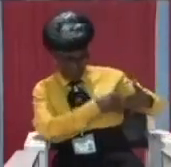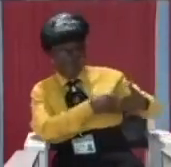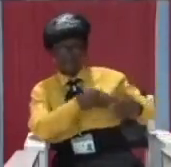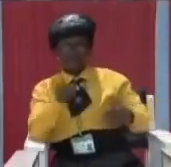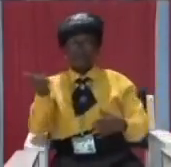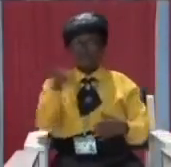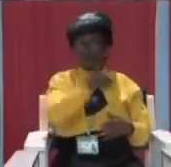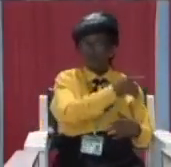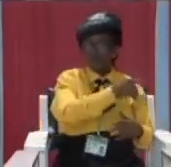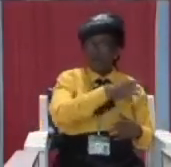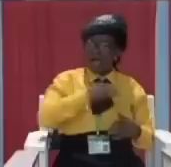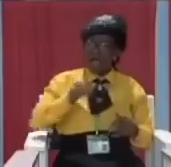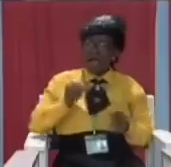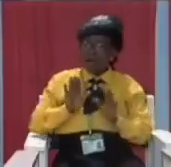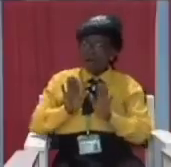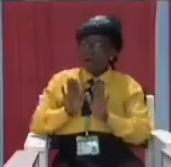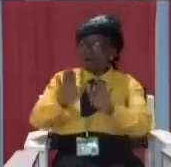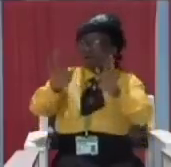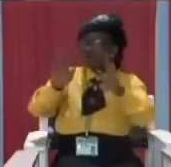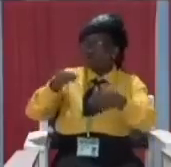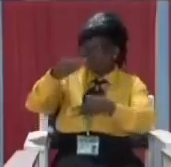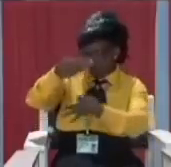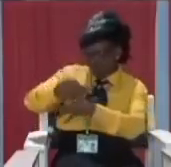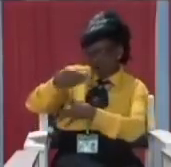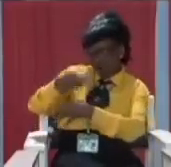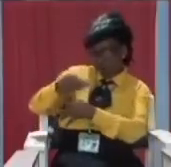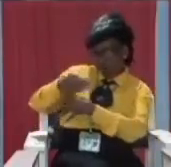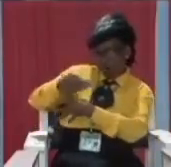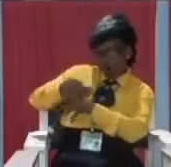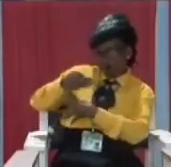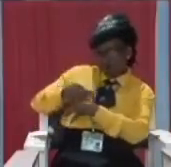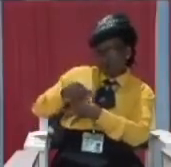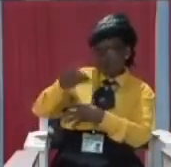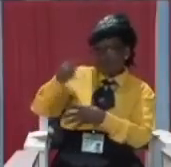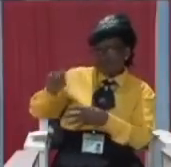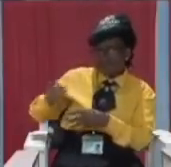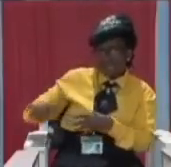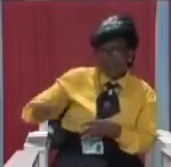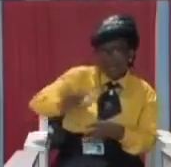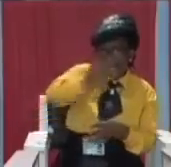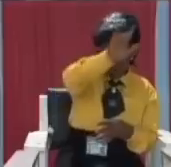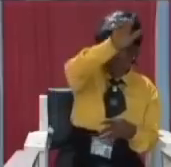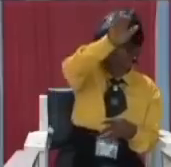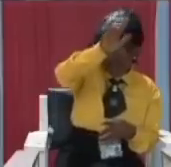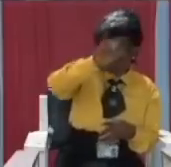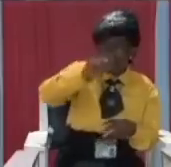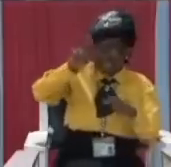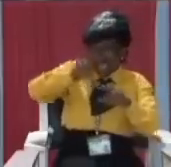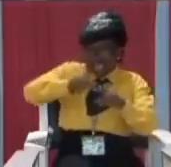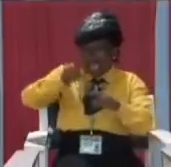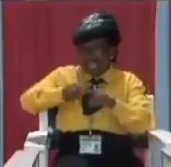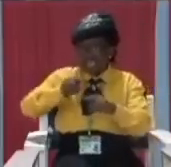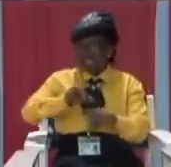forward the plane, increasing as it were his speed.